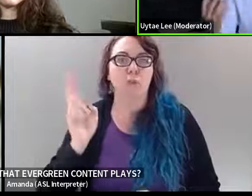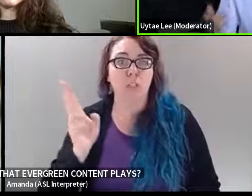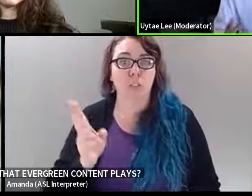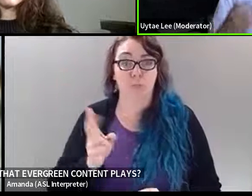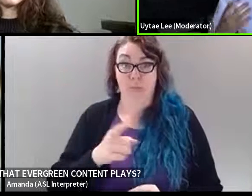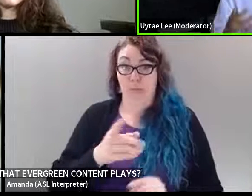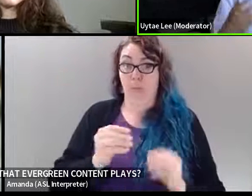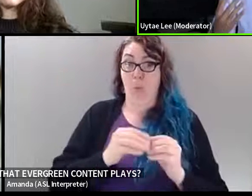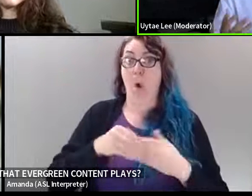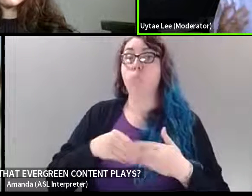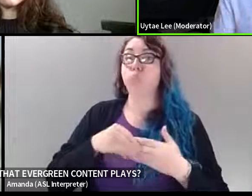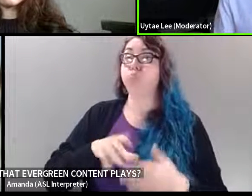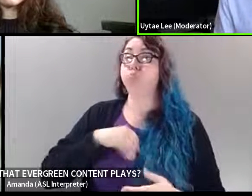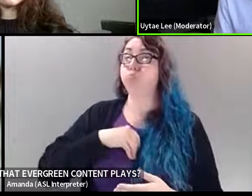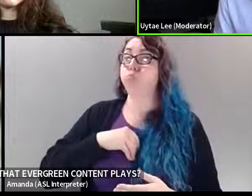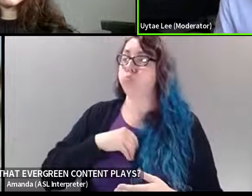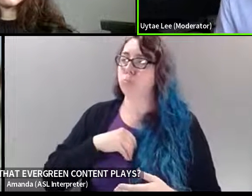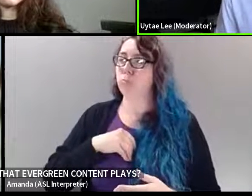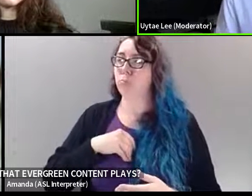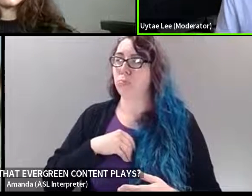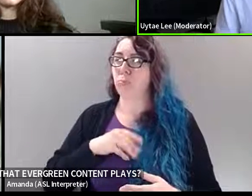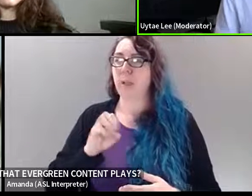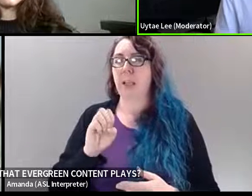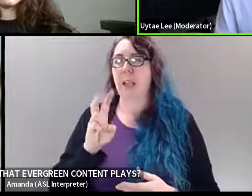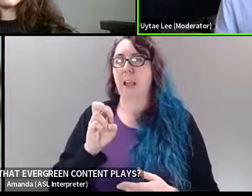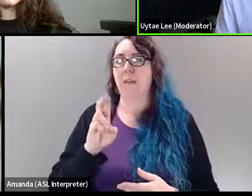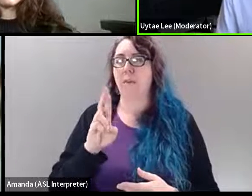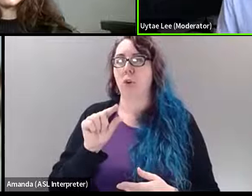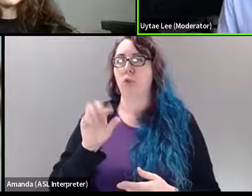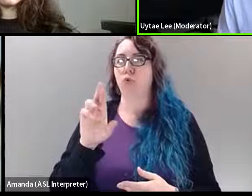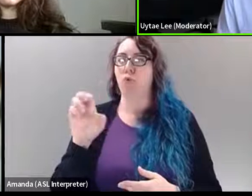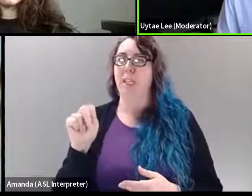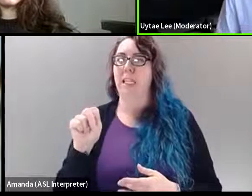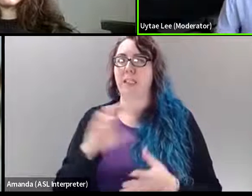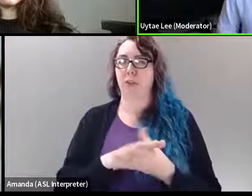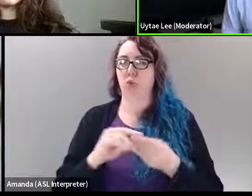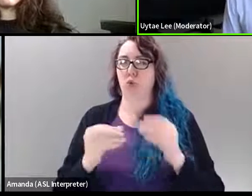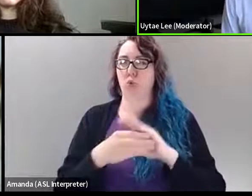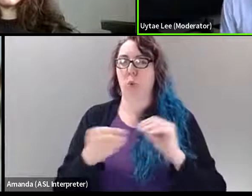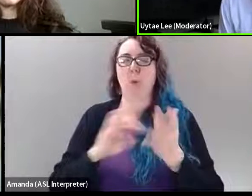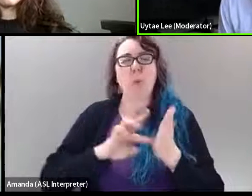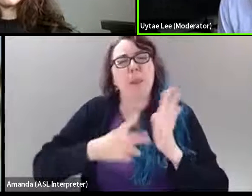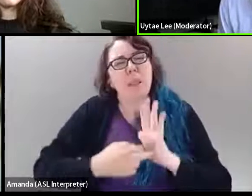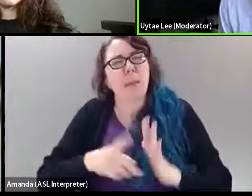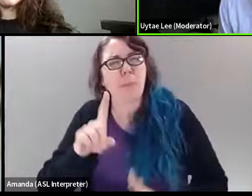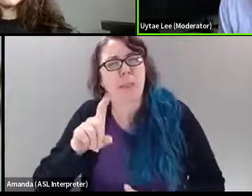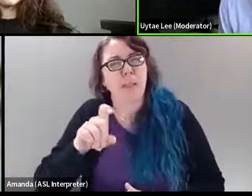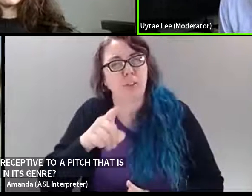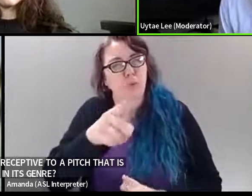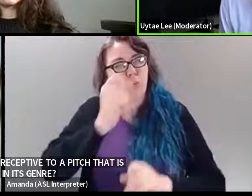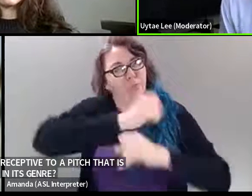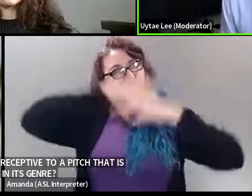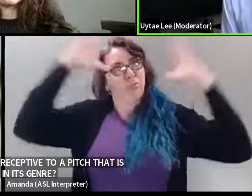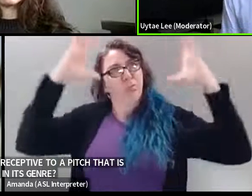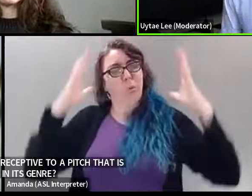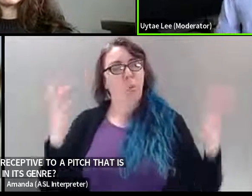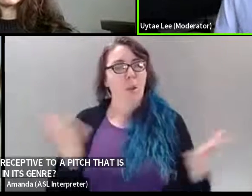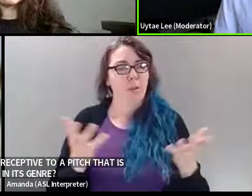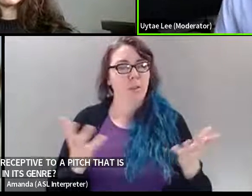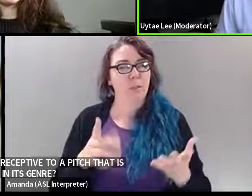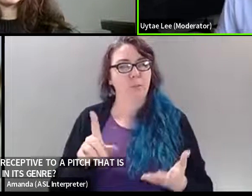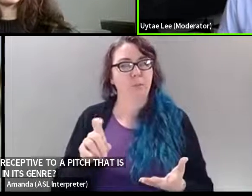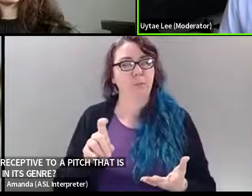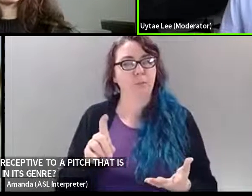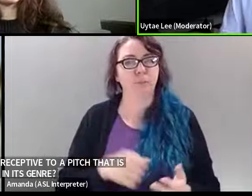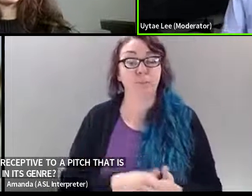generally this question of what does an evergreen story look to you? And maybe for this one, I'm gonna give it to